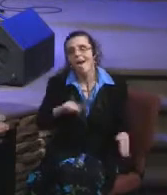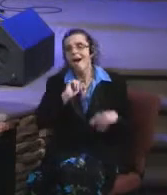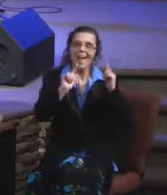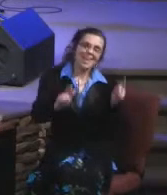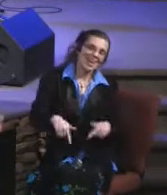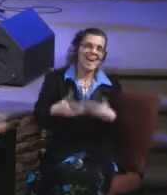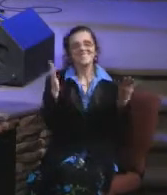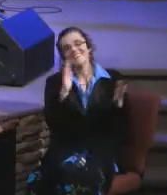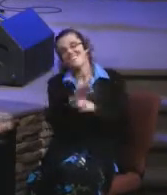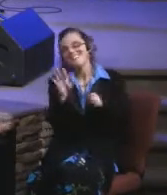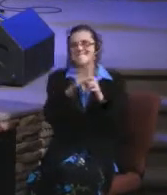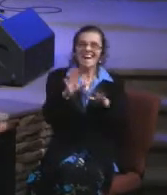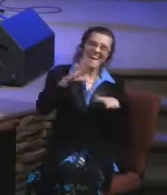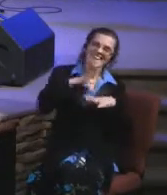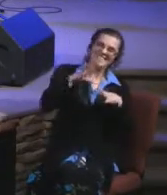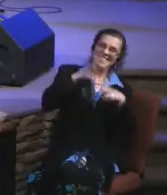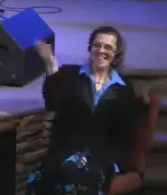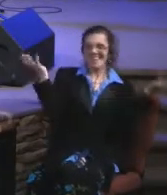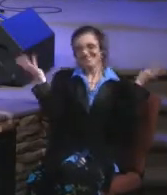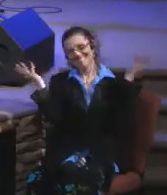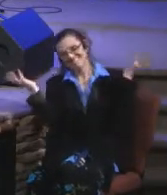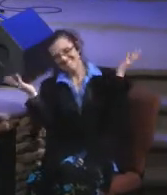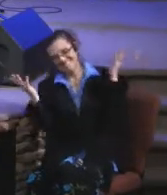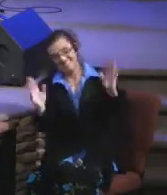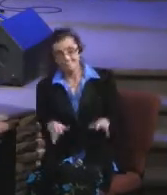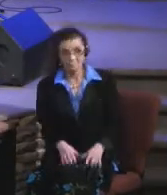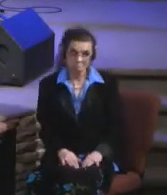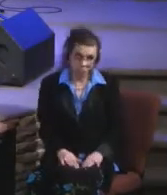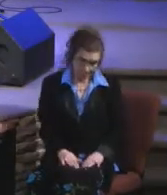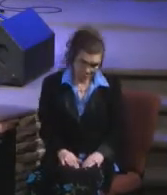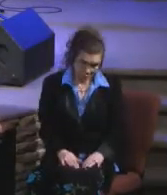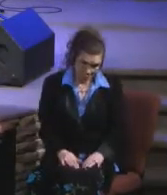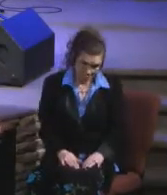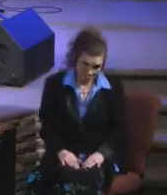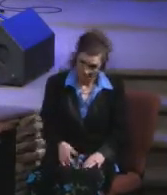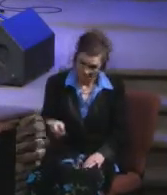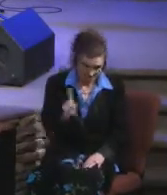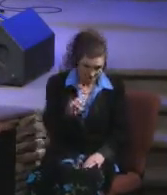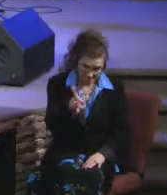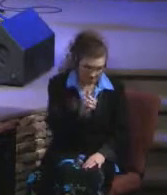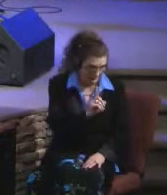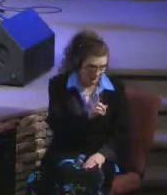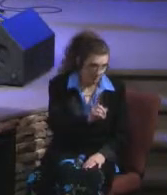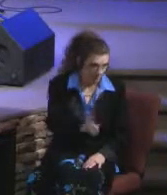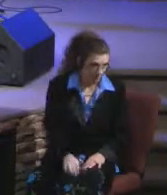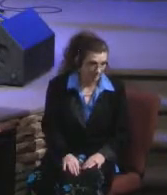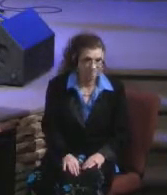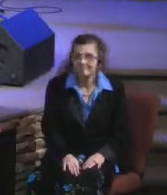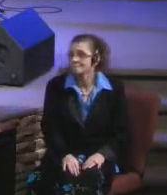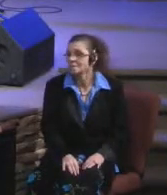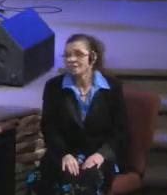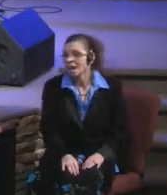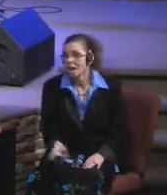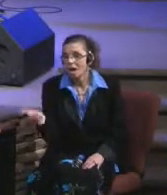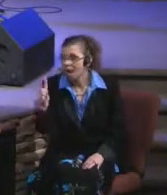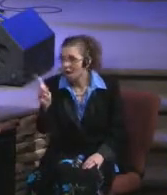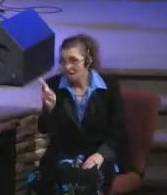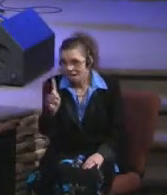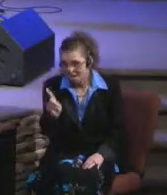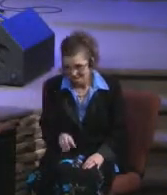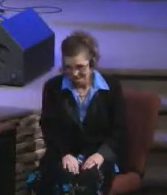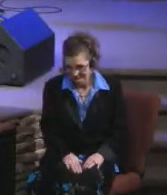is rosy and you have no more problems and it's just a vanilla ice cream and chocolate syrup the rest of your day, you